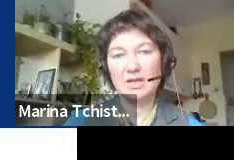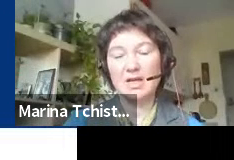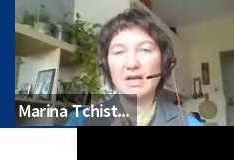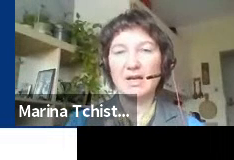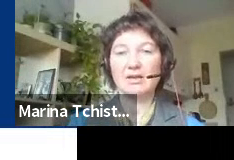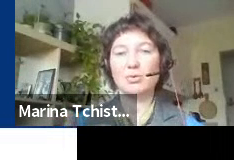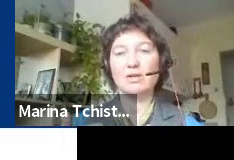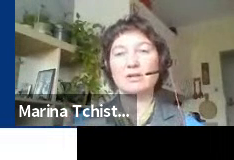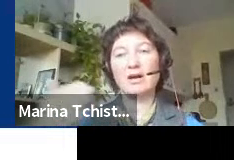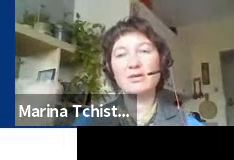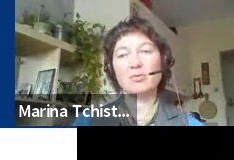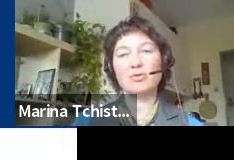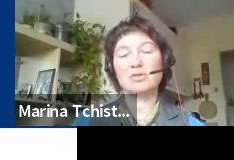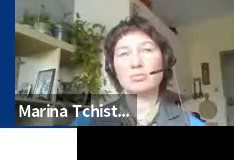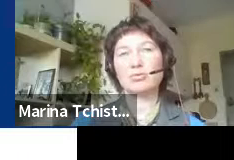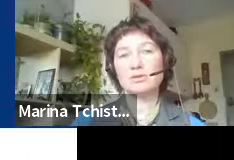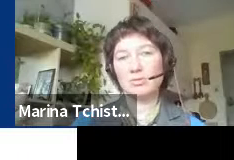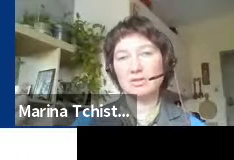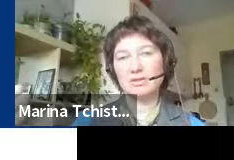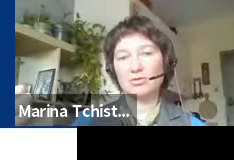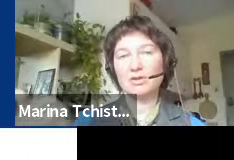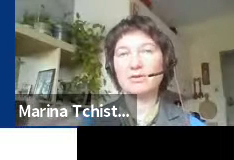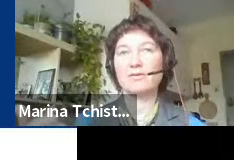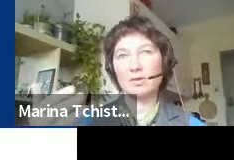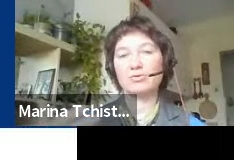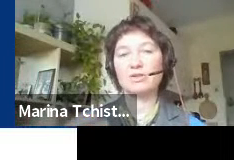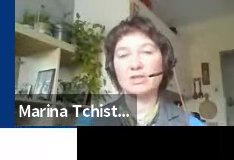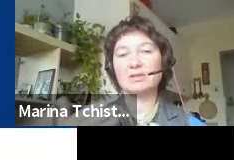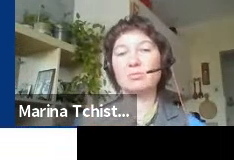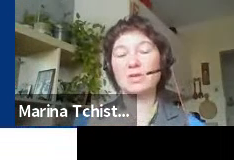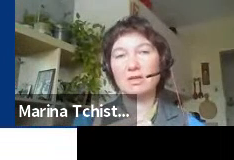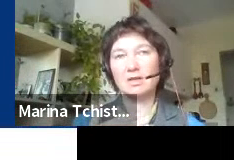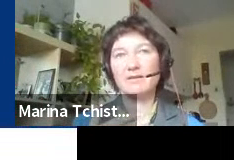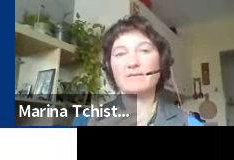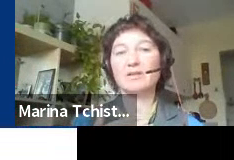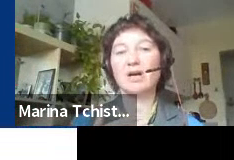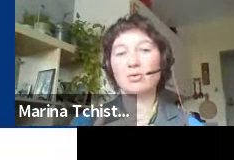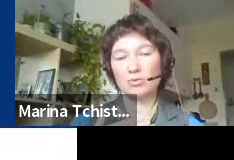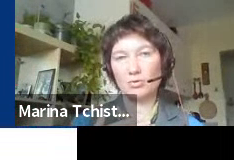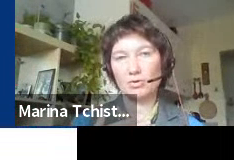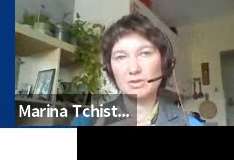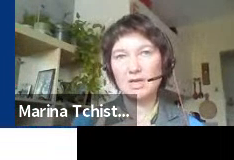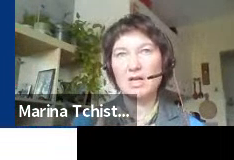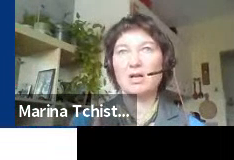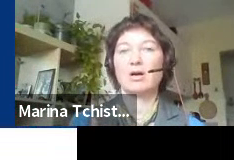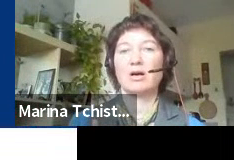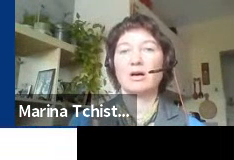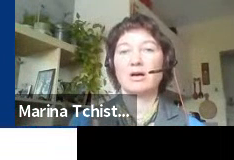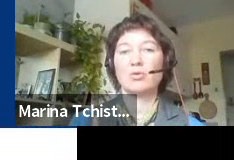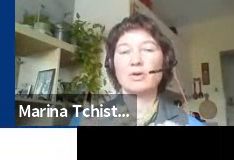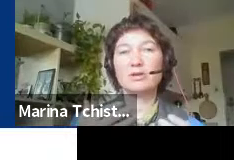person. And when the other person puts the mask on, they protect me. That's how it works.